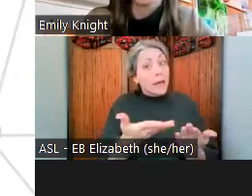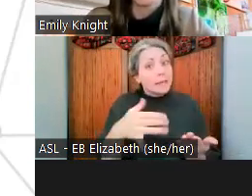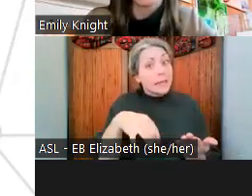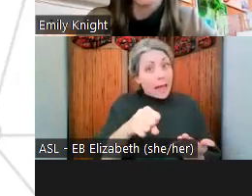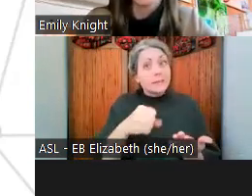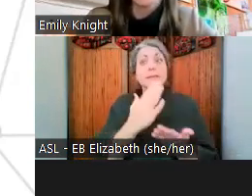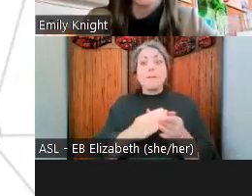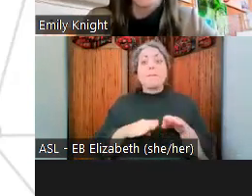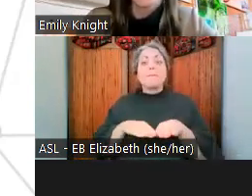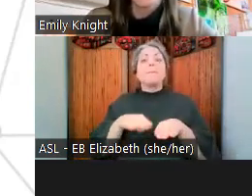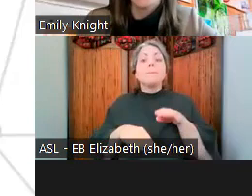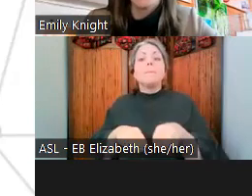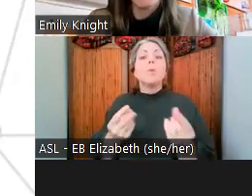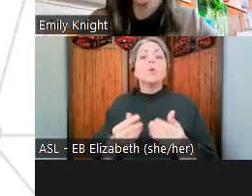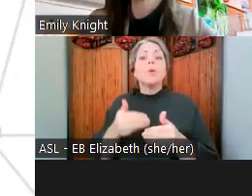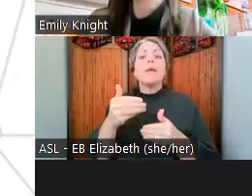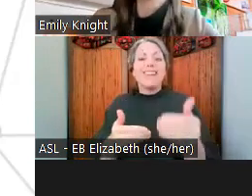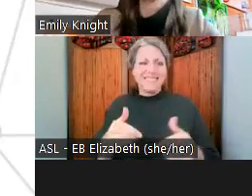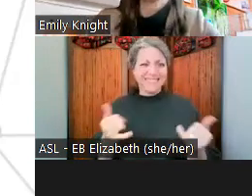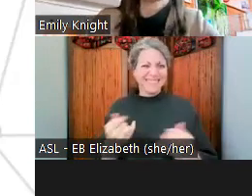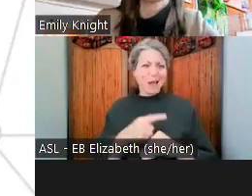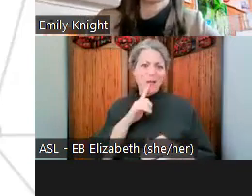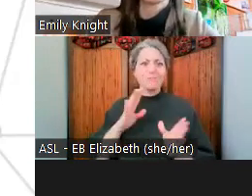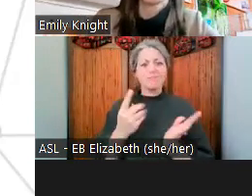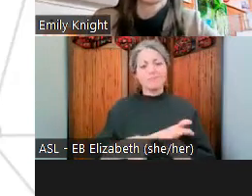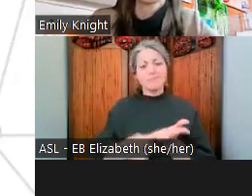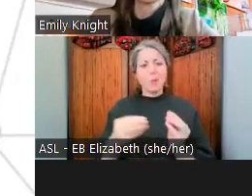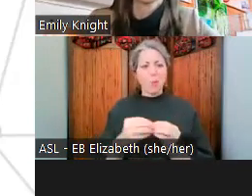that we are taking in our session today.